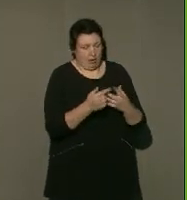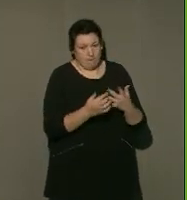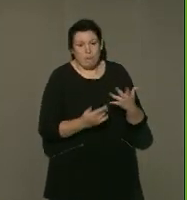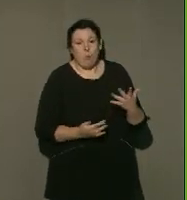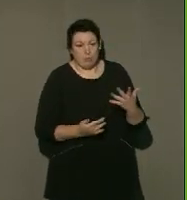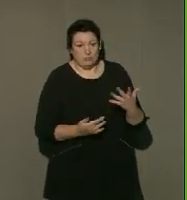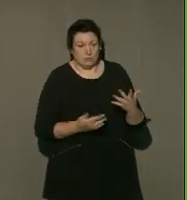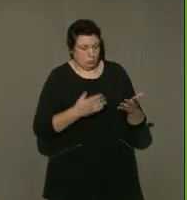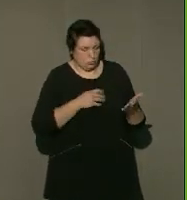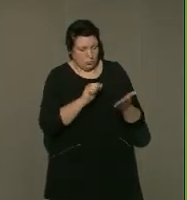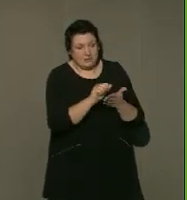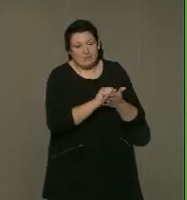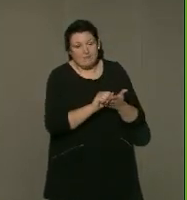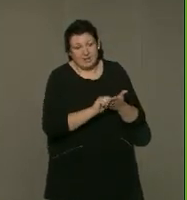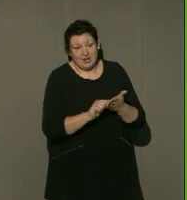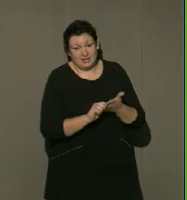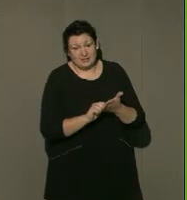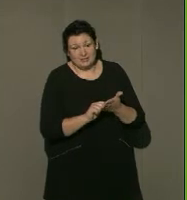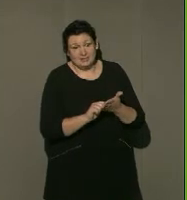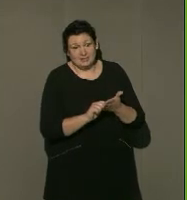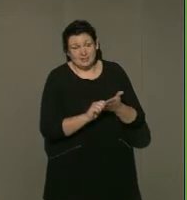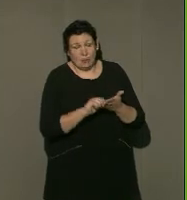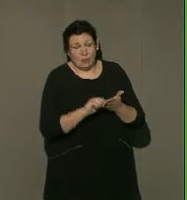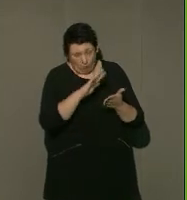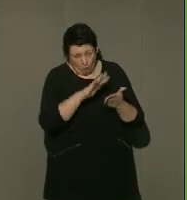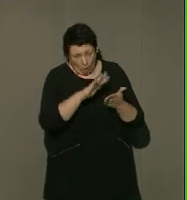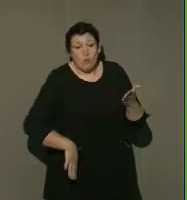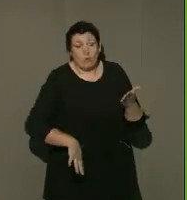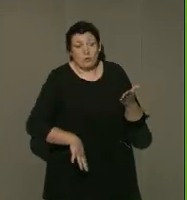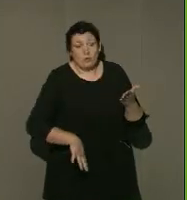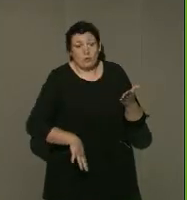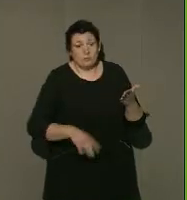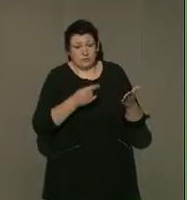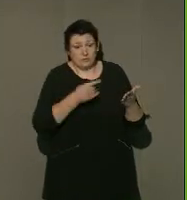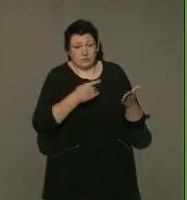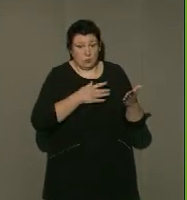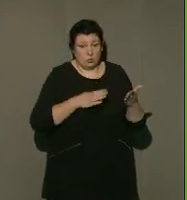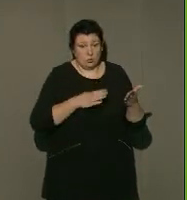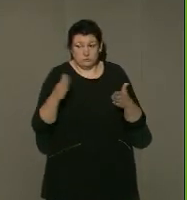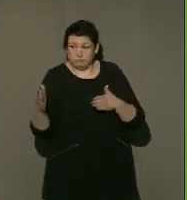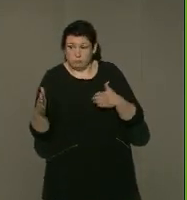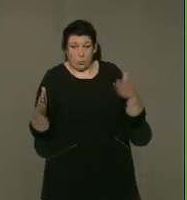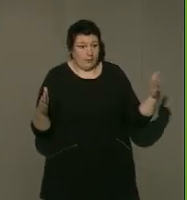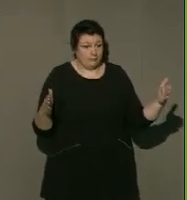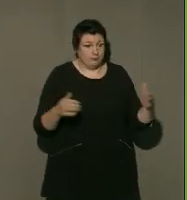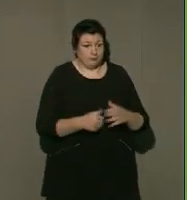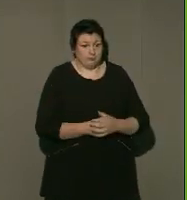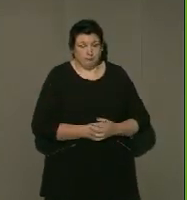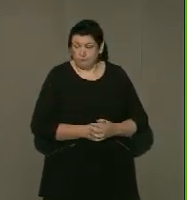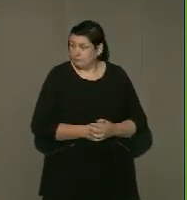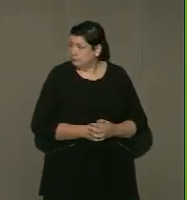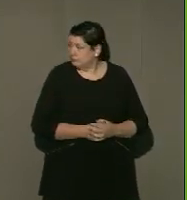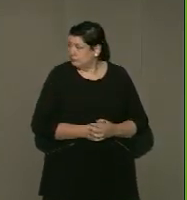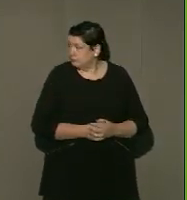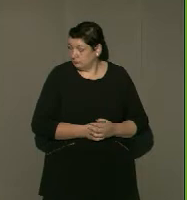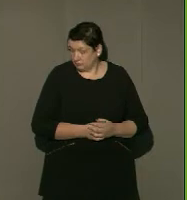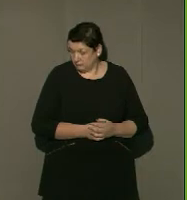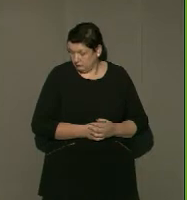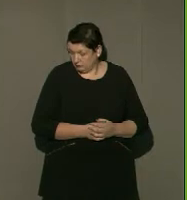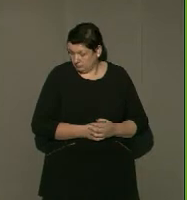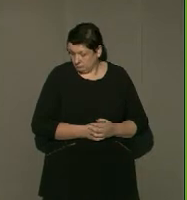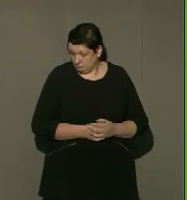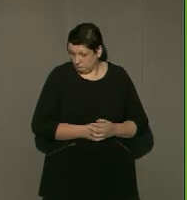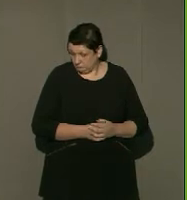will need to fill in, obviously, all of those you want the way that you want to. Okay,